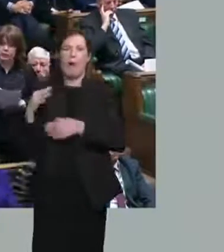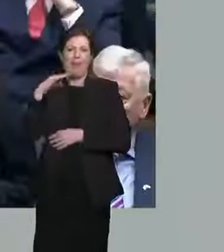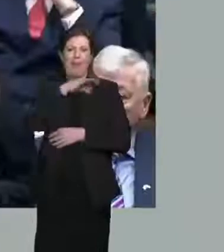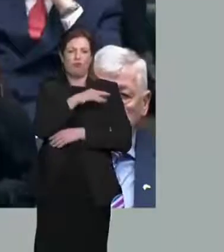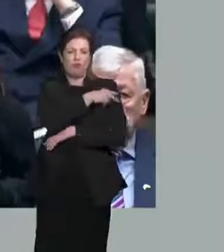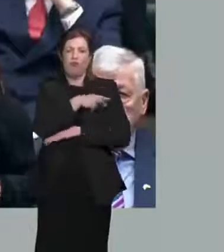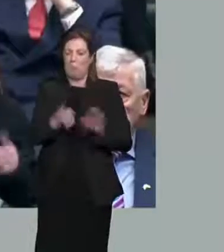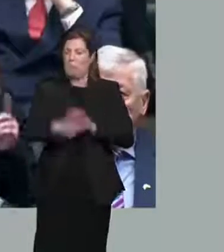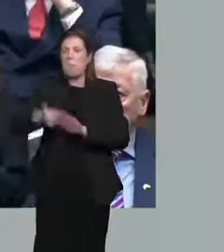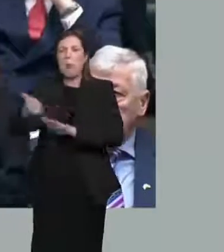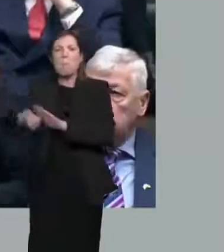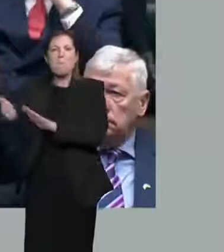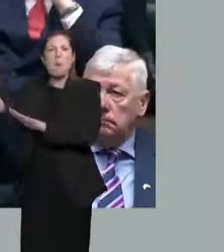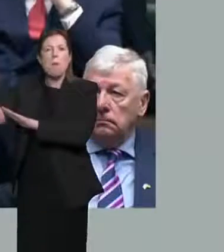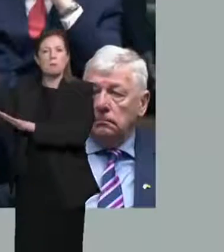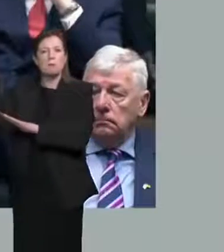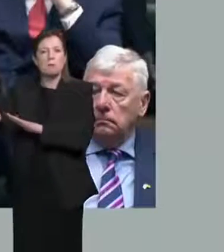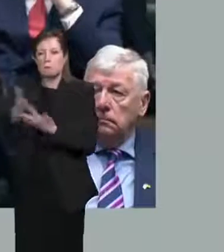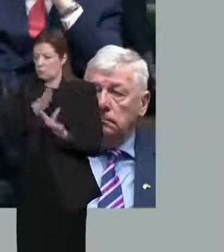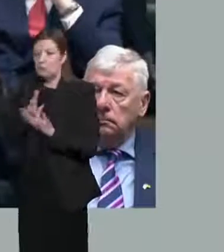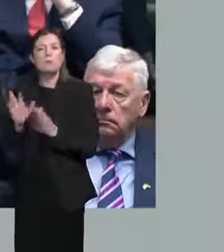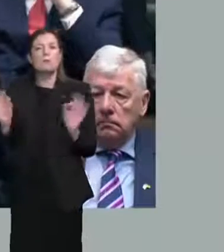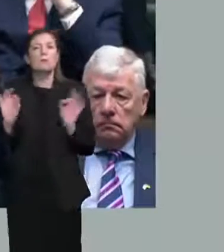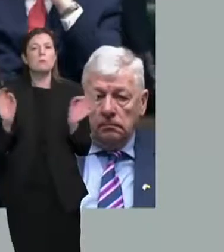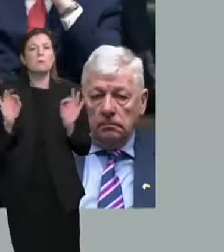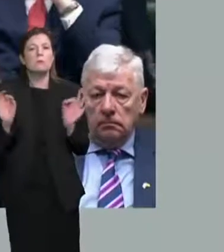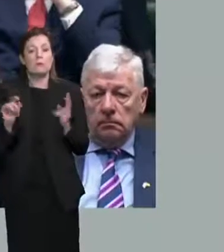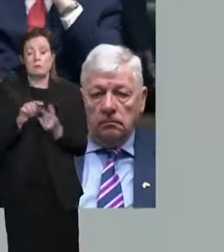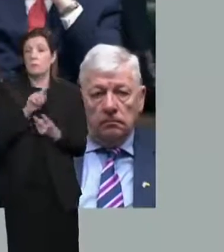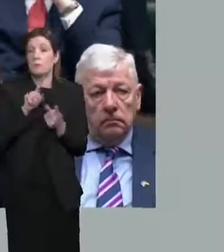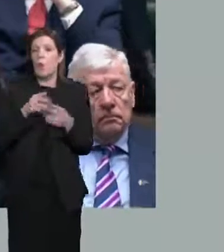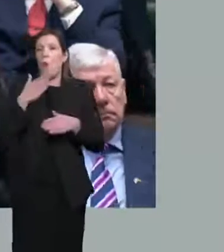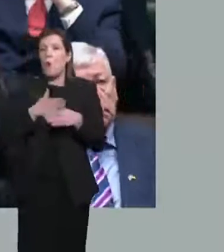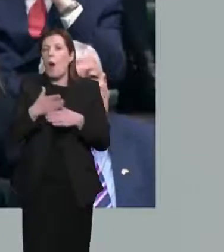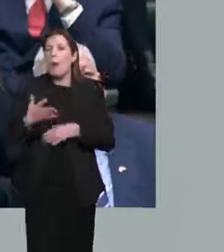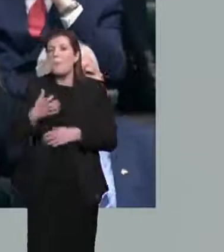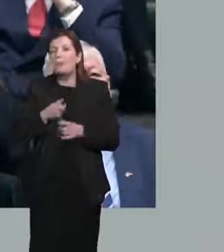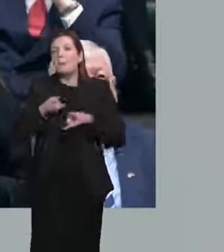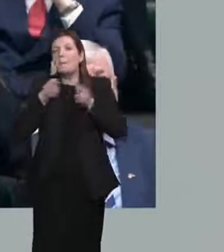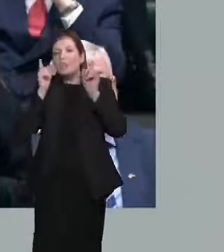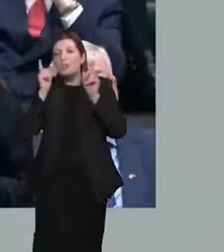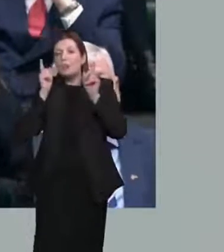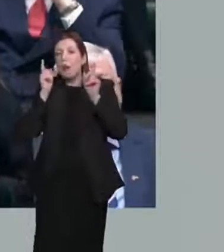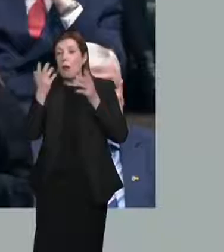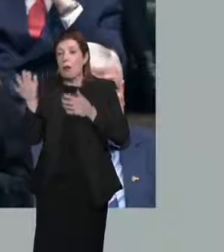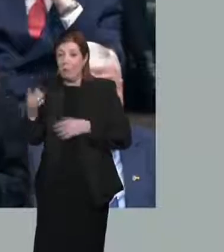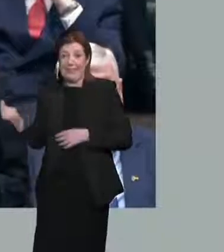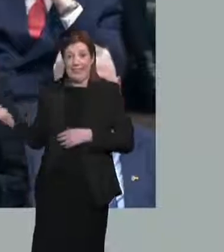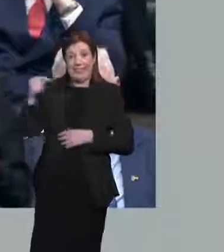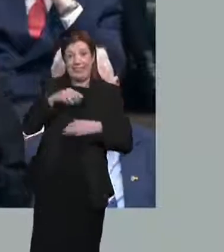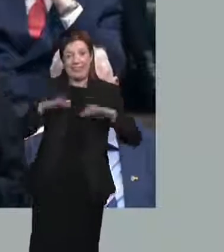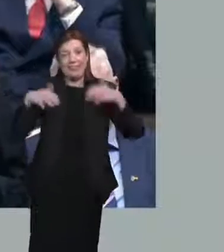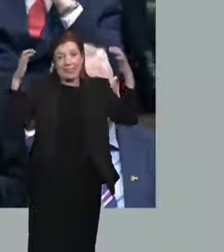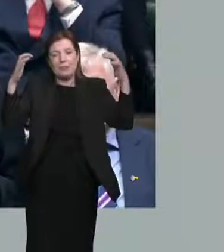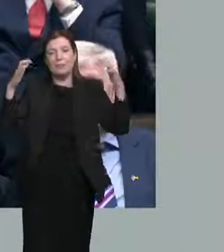800 seafarers on the spot. On the same day, the Work and Pensions Minister was forced to come to the House to